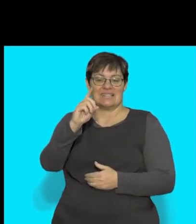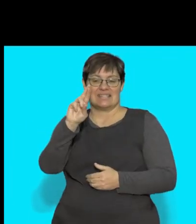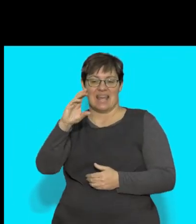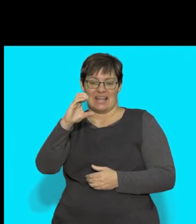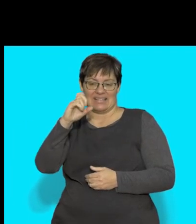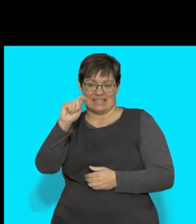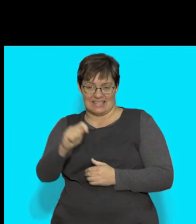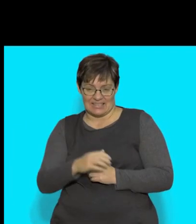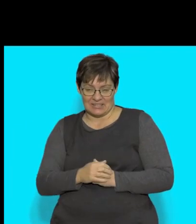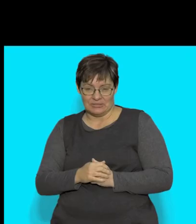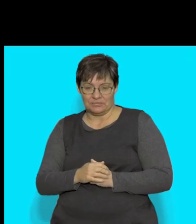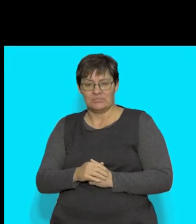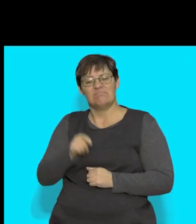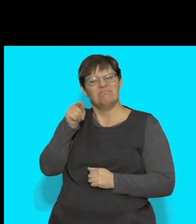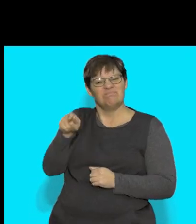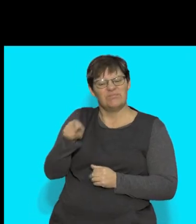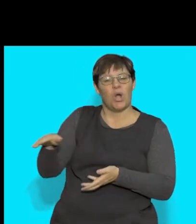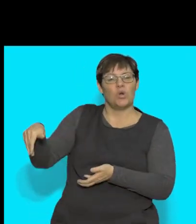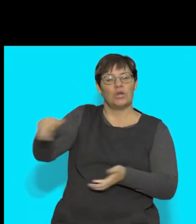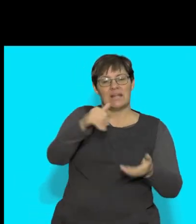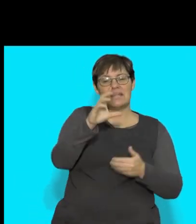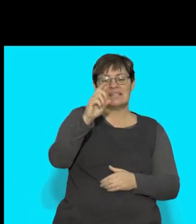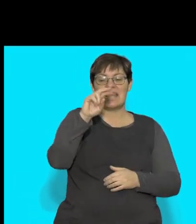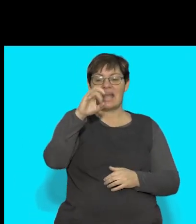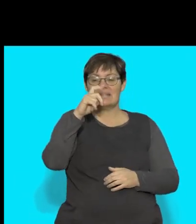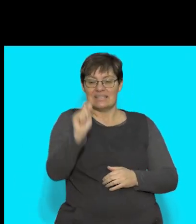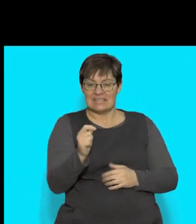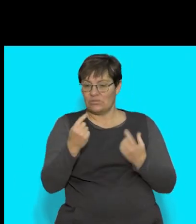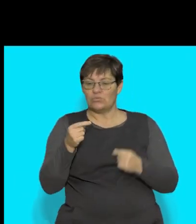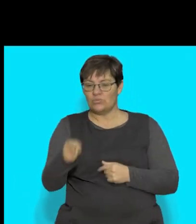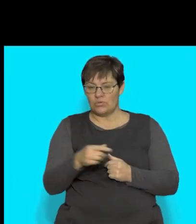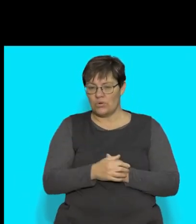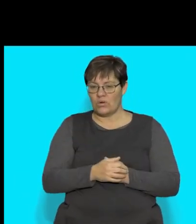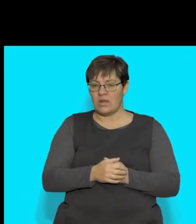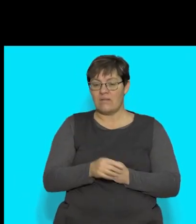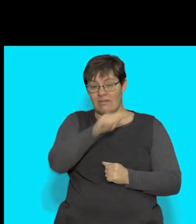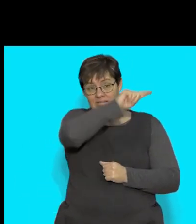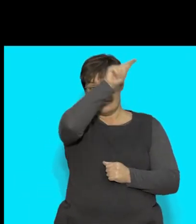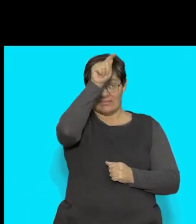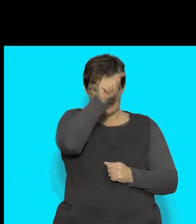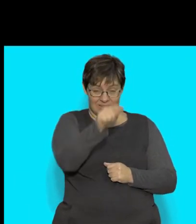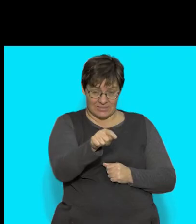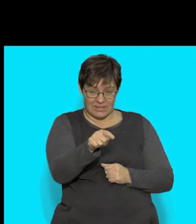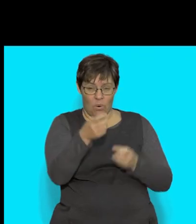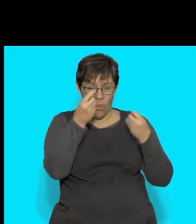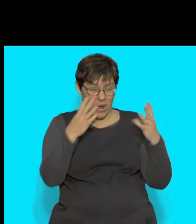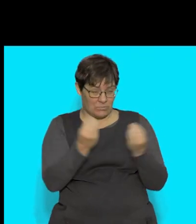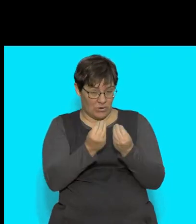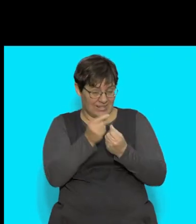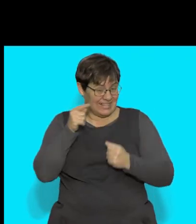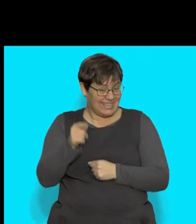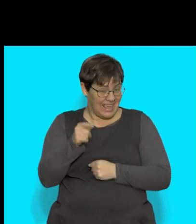duct. And what this collecting duct over here, when it gets to this point, okay,